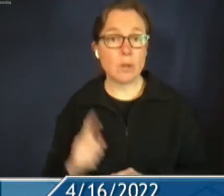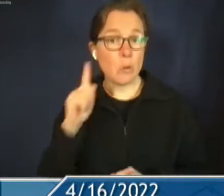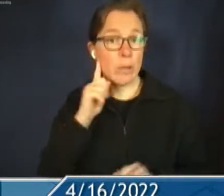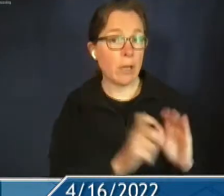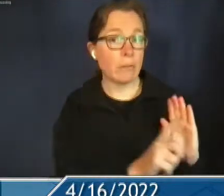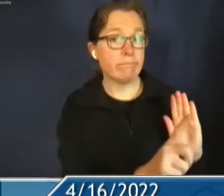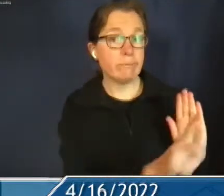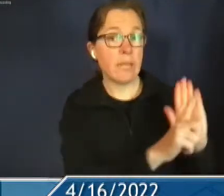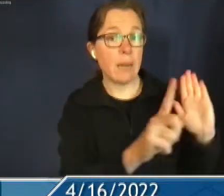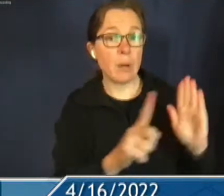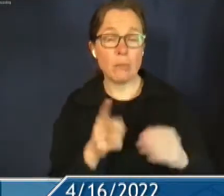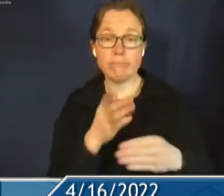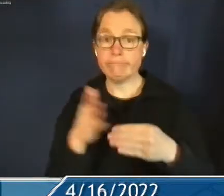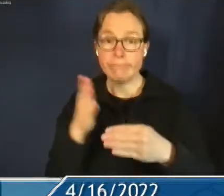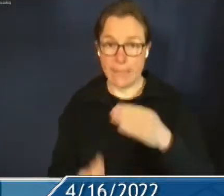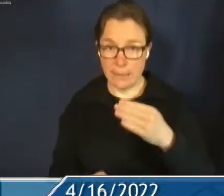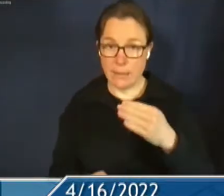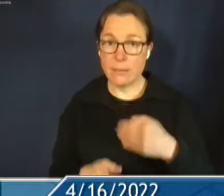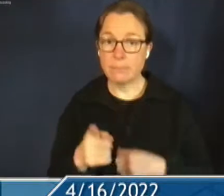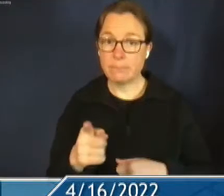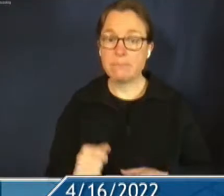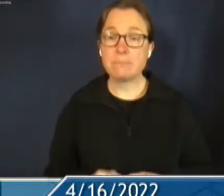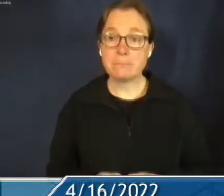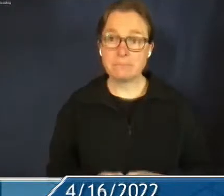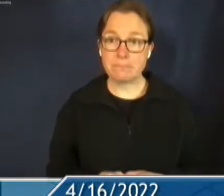to wrap it up.